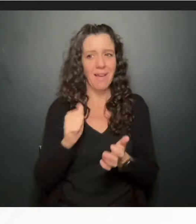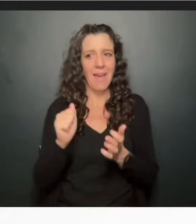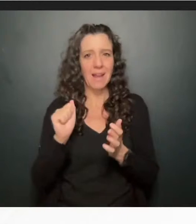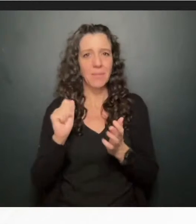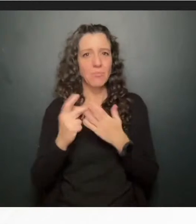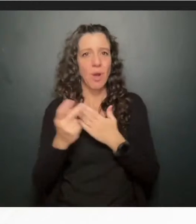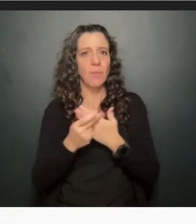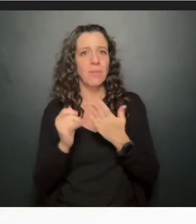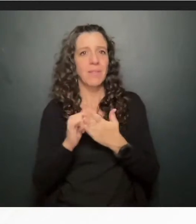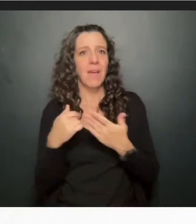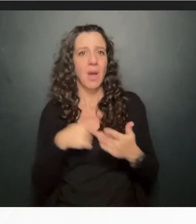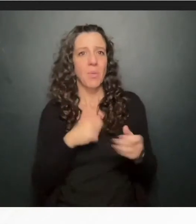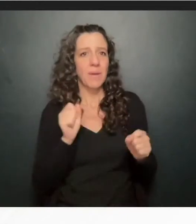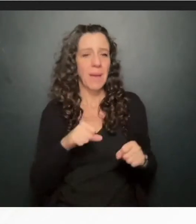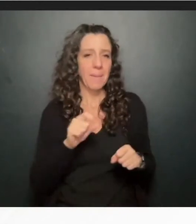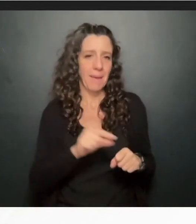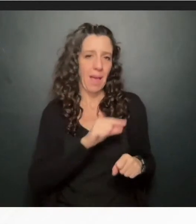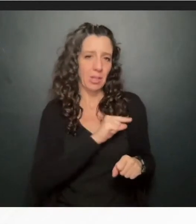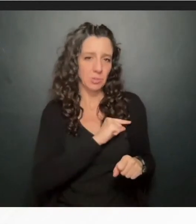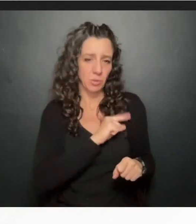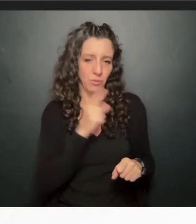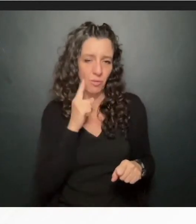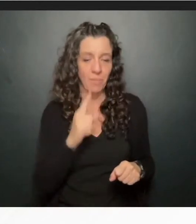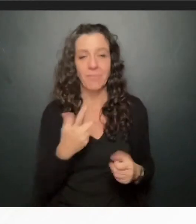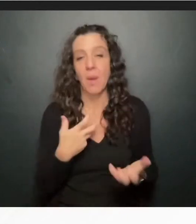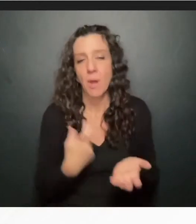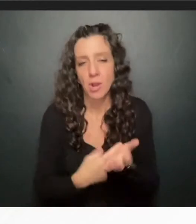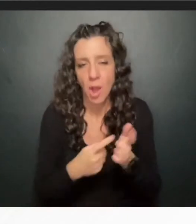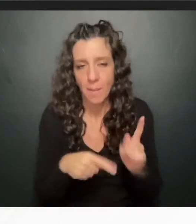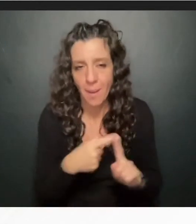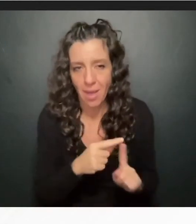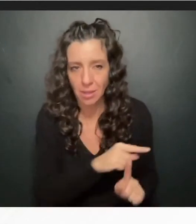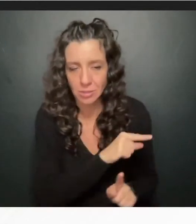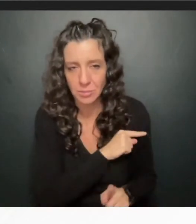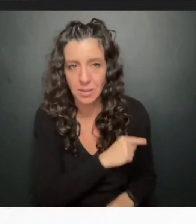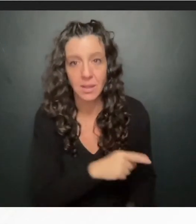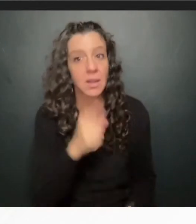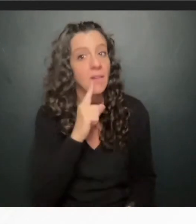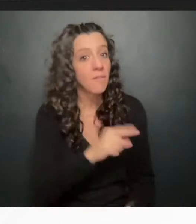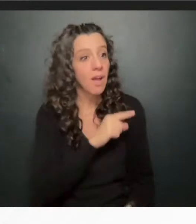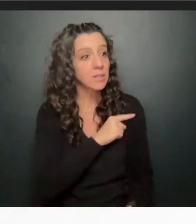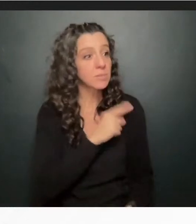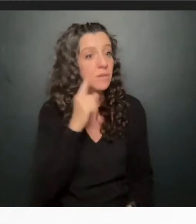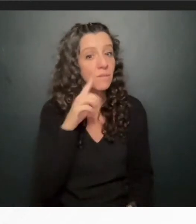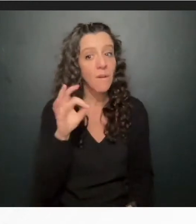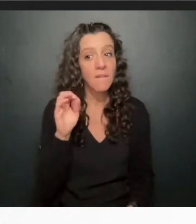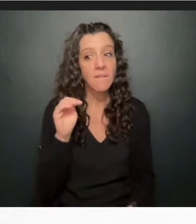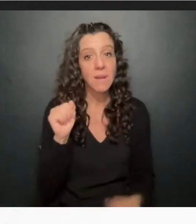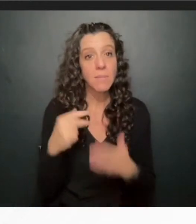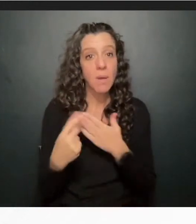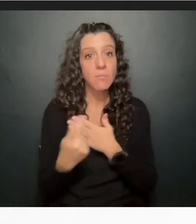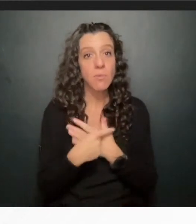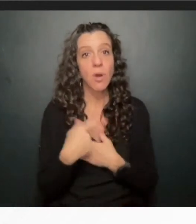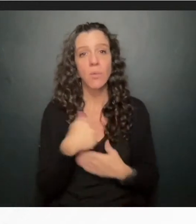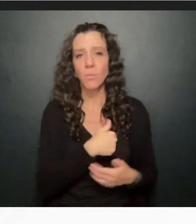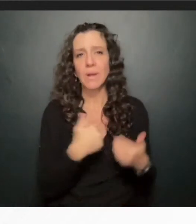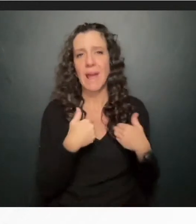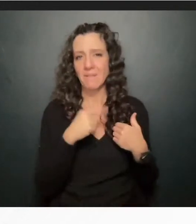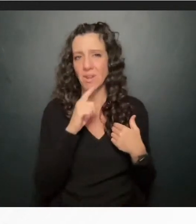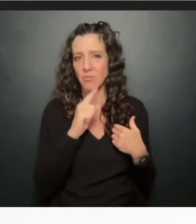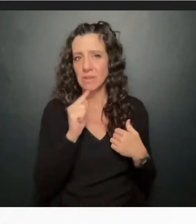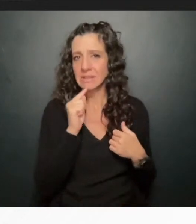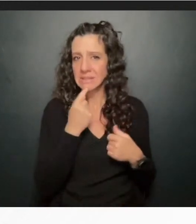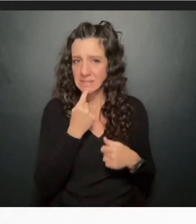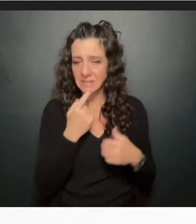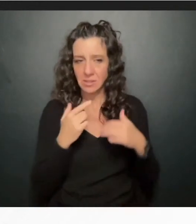let me take a second to talk about eligibility. For eligibility for FEMA programs, we have a really significant